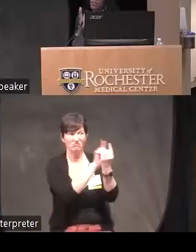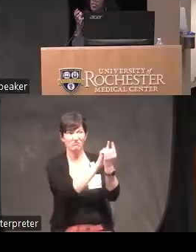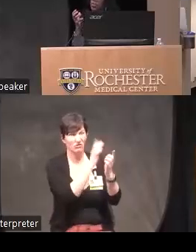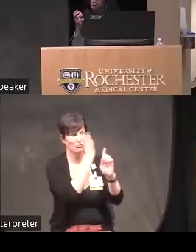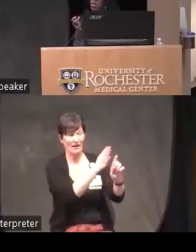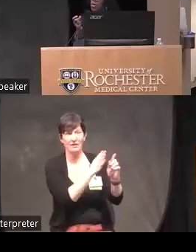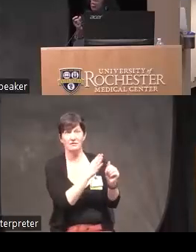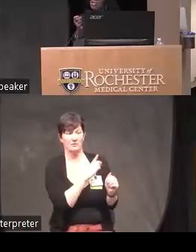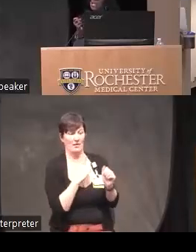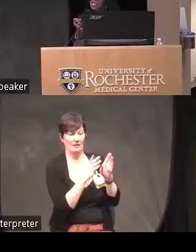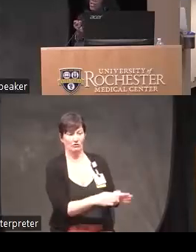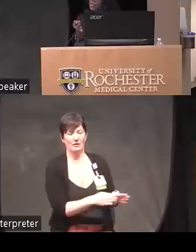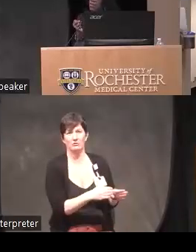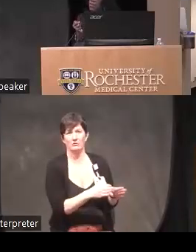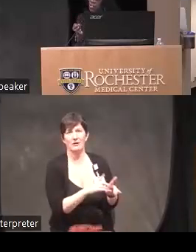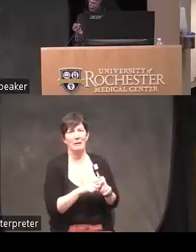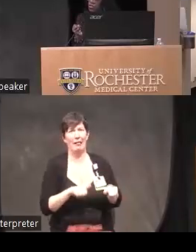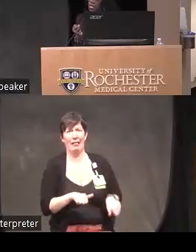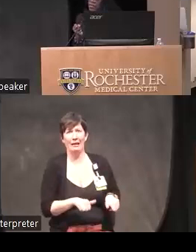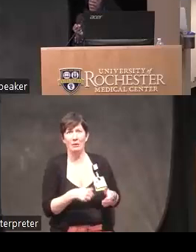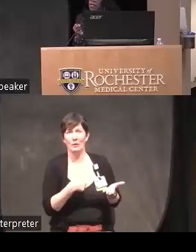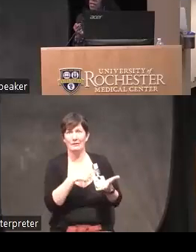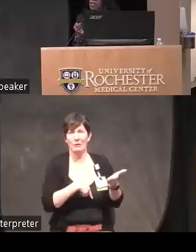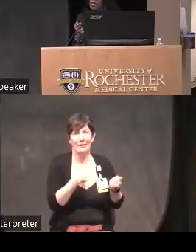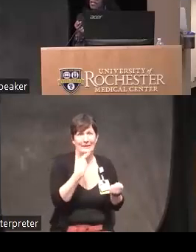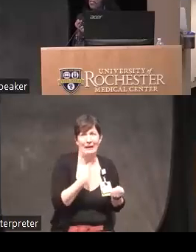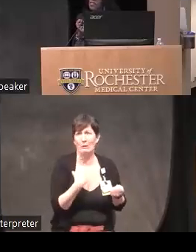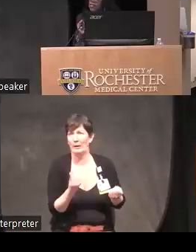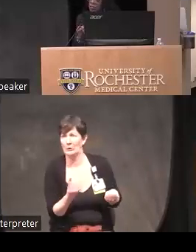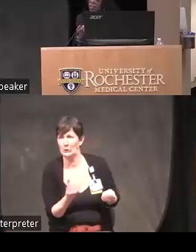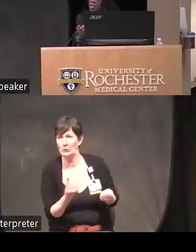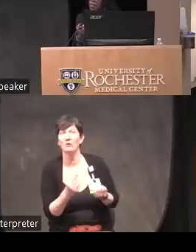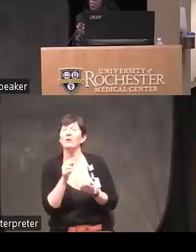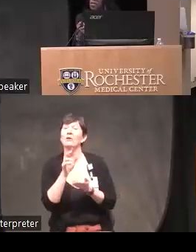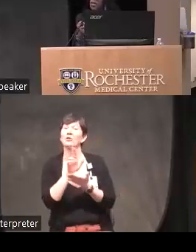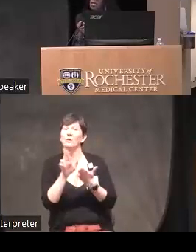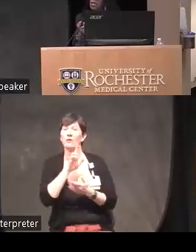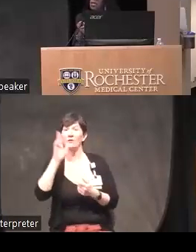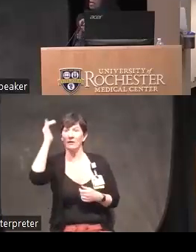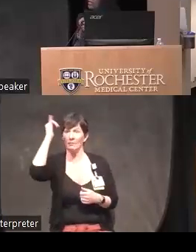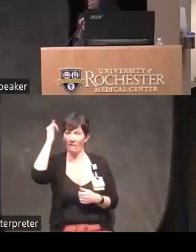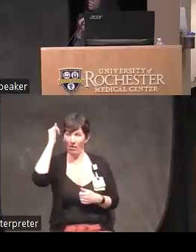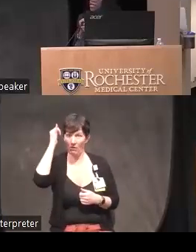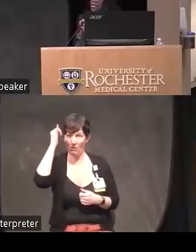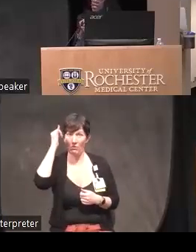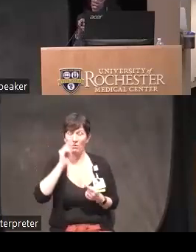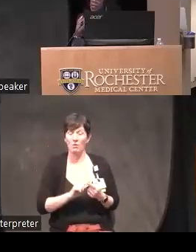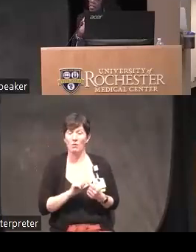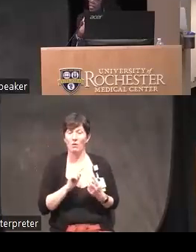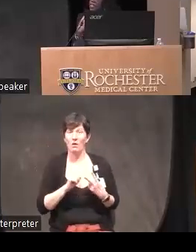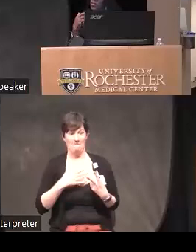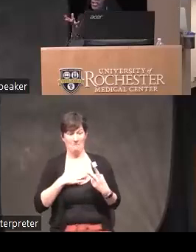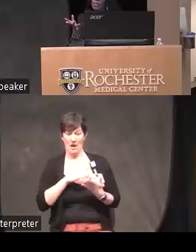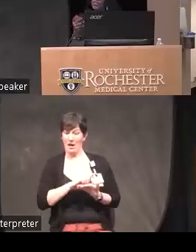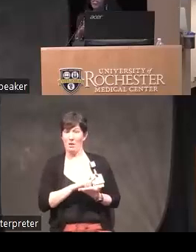if you don't know exactly what to say or what to do when you get there, University of Buffalo, and certainly my